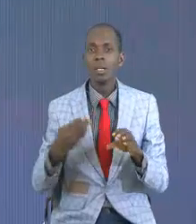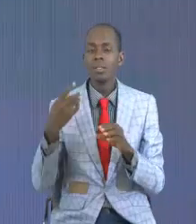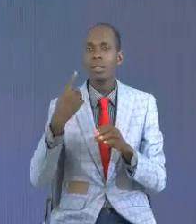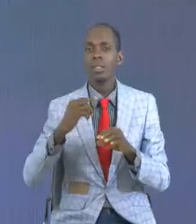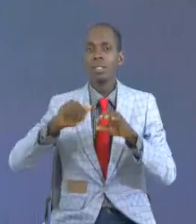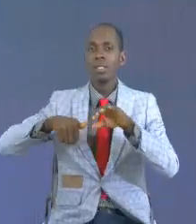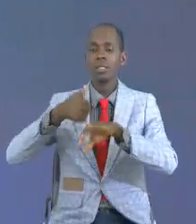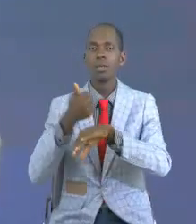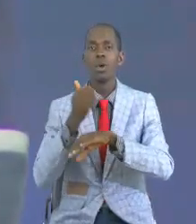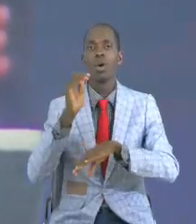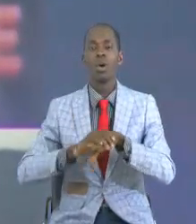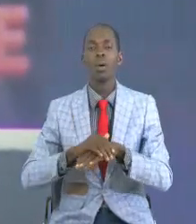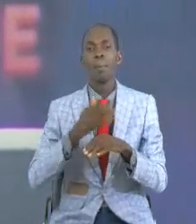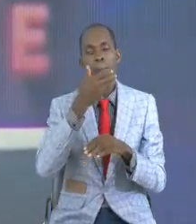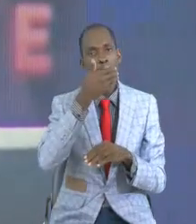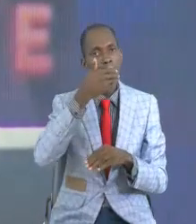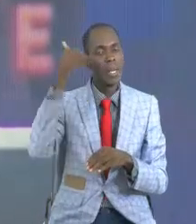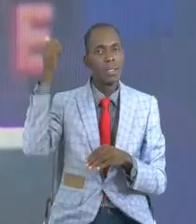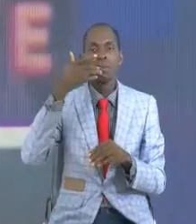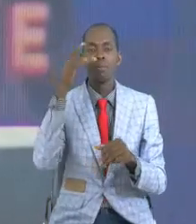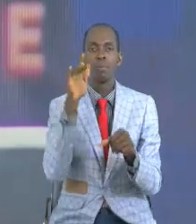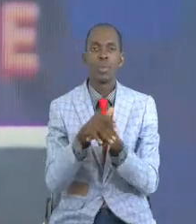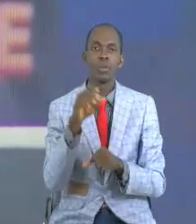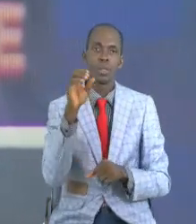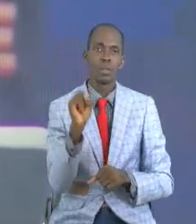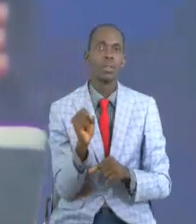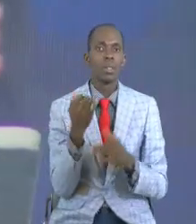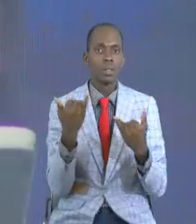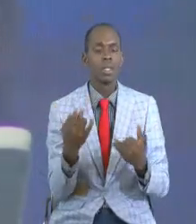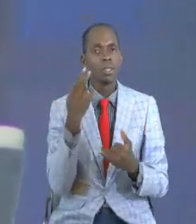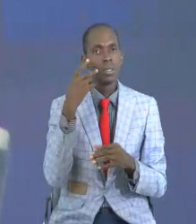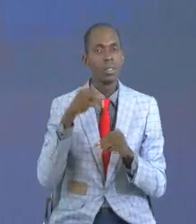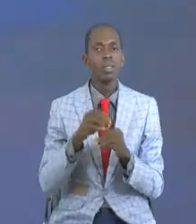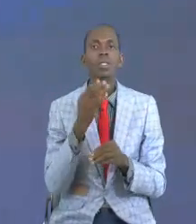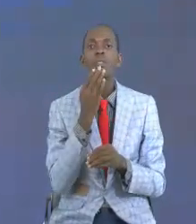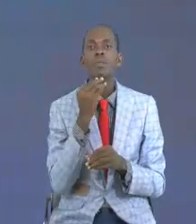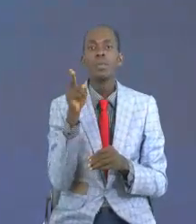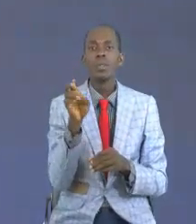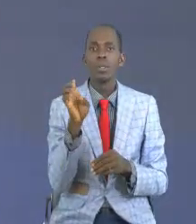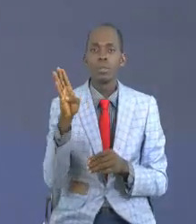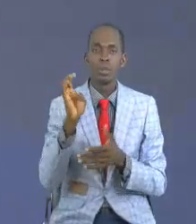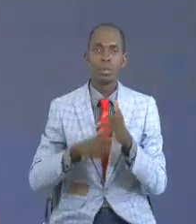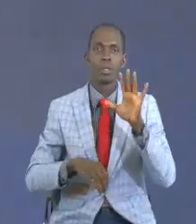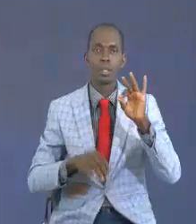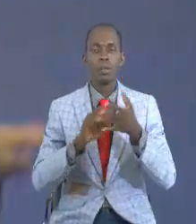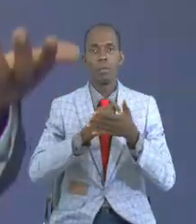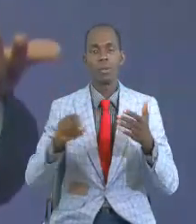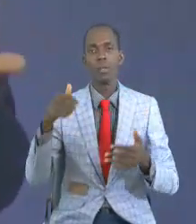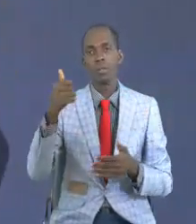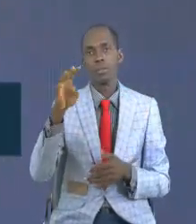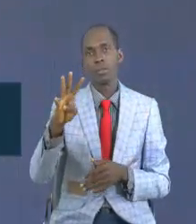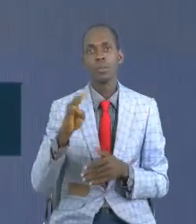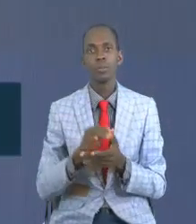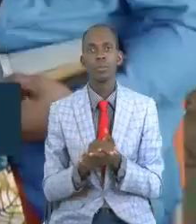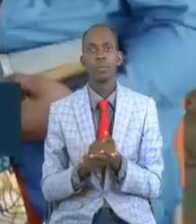upon better promises. We're looking at chapter 9, I'm looking at verse 14. Hebrews chapter